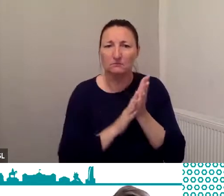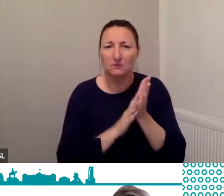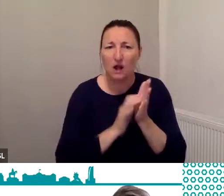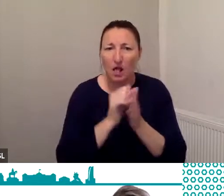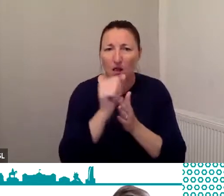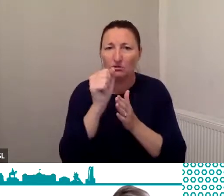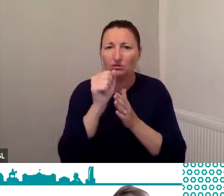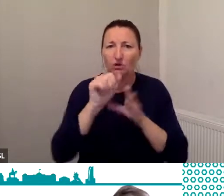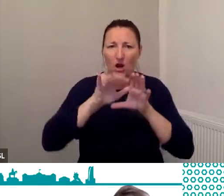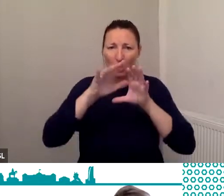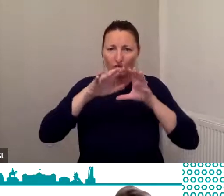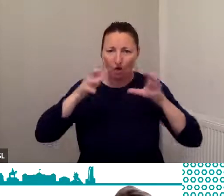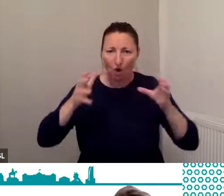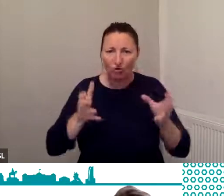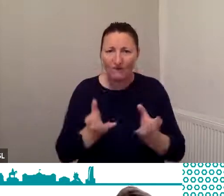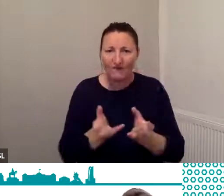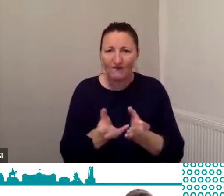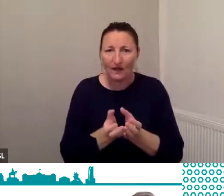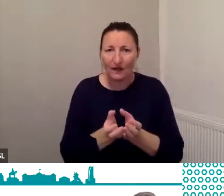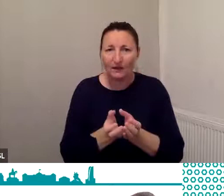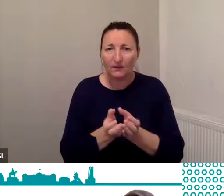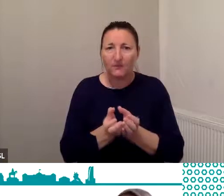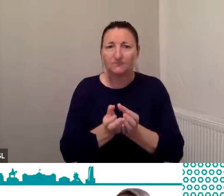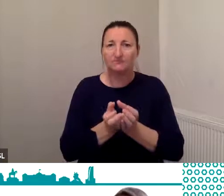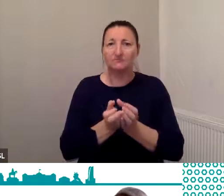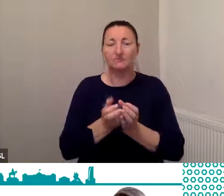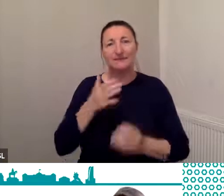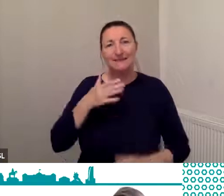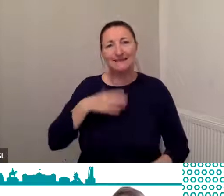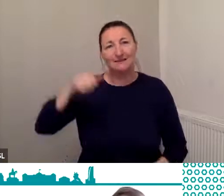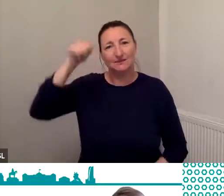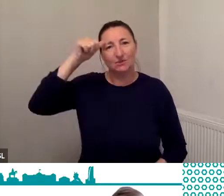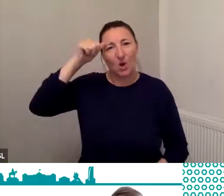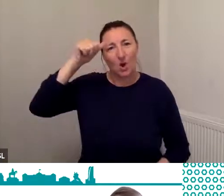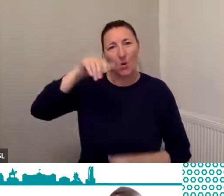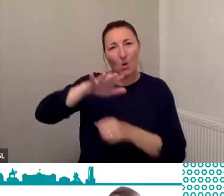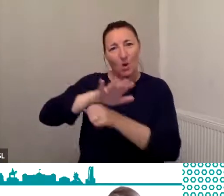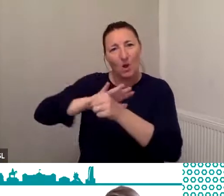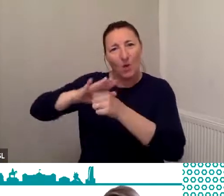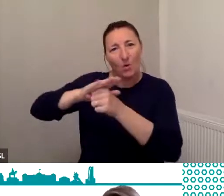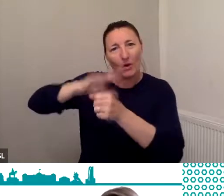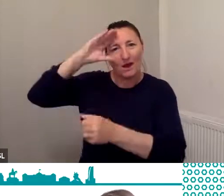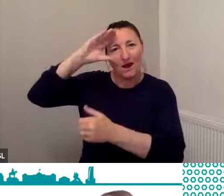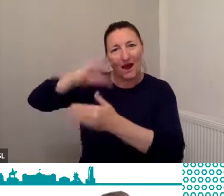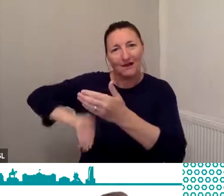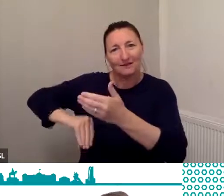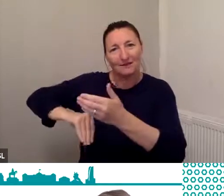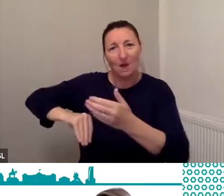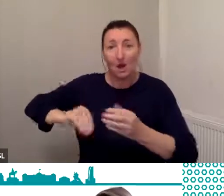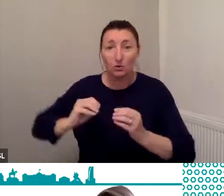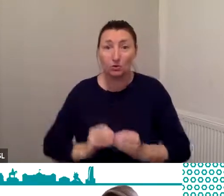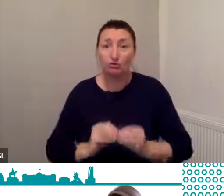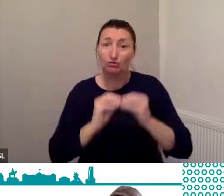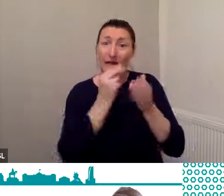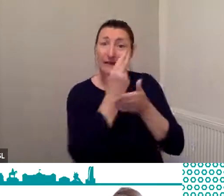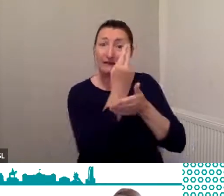So we really need local experts who have the capacity and knowledge to deliver inclusive design in Mongolia.